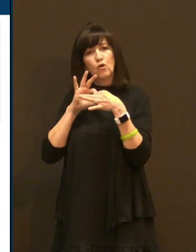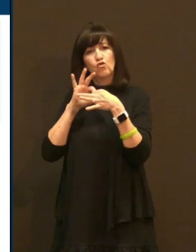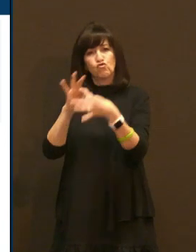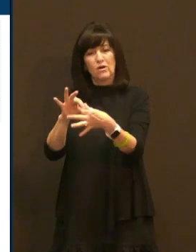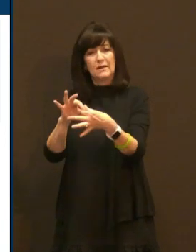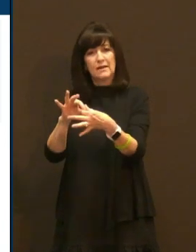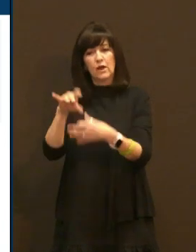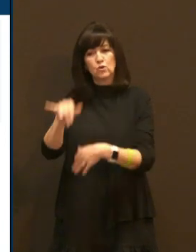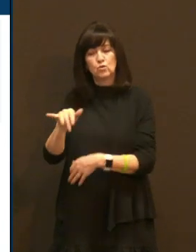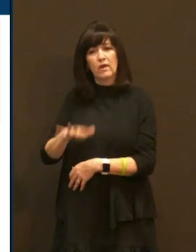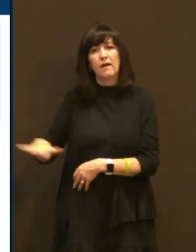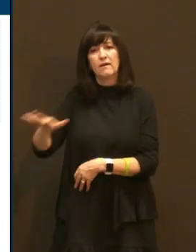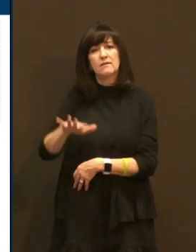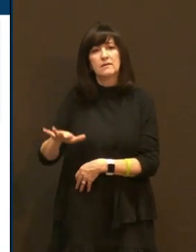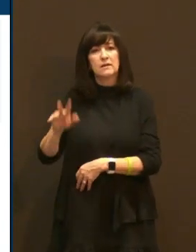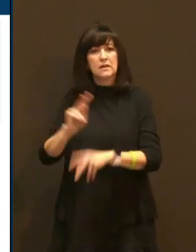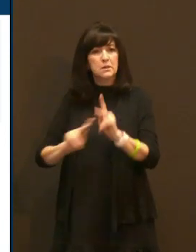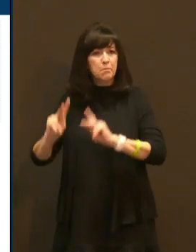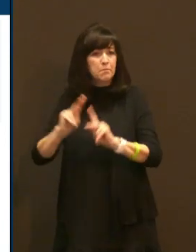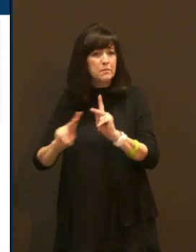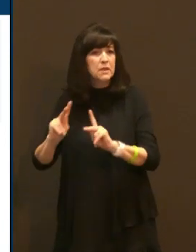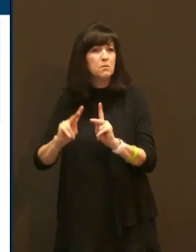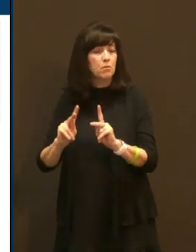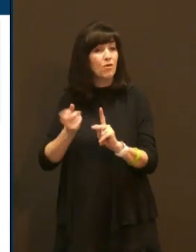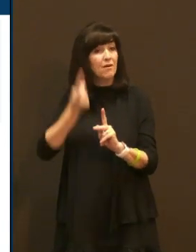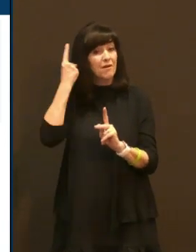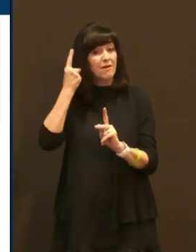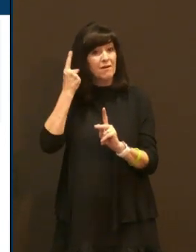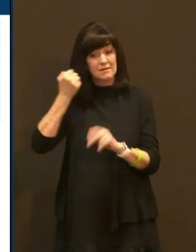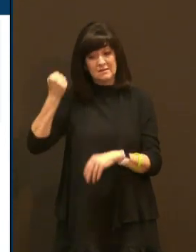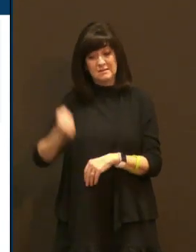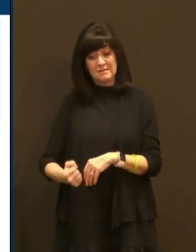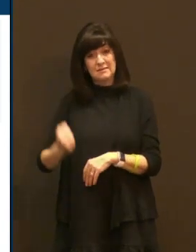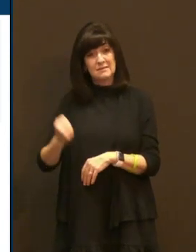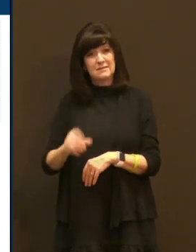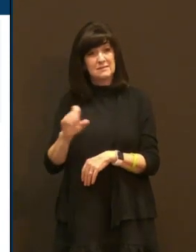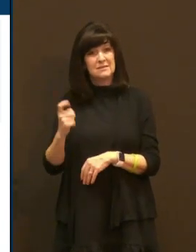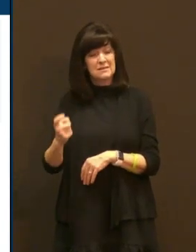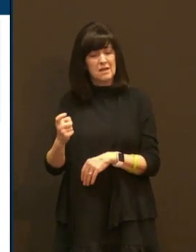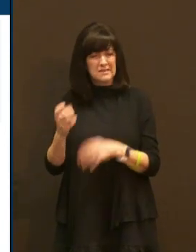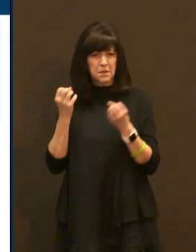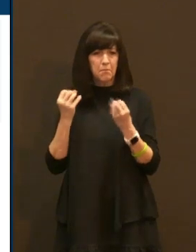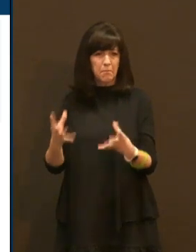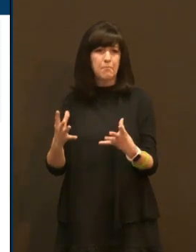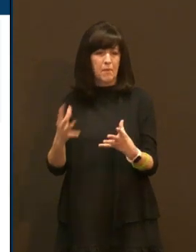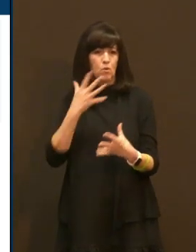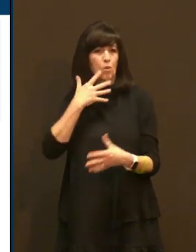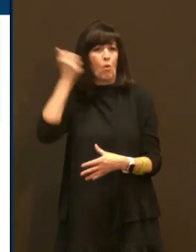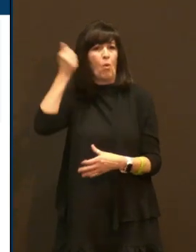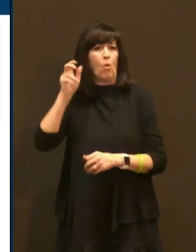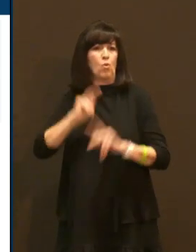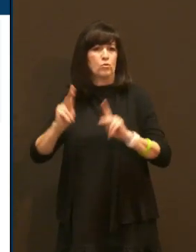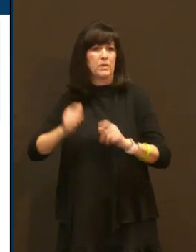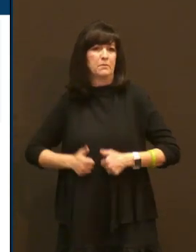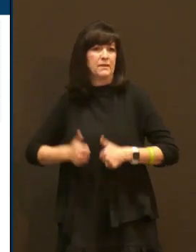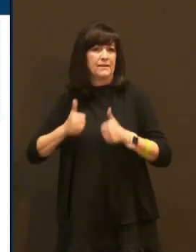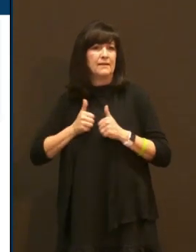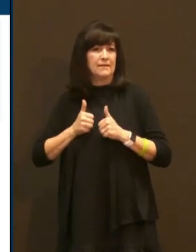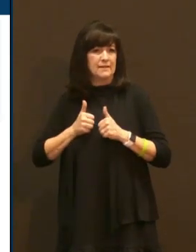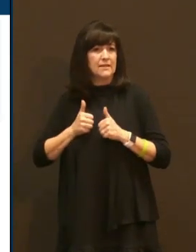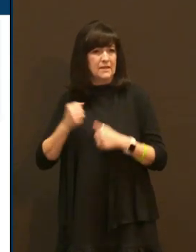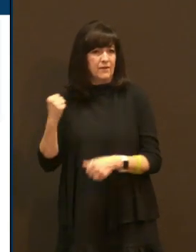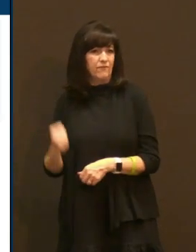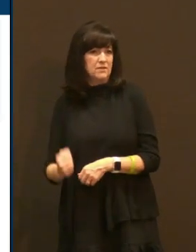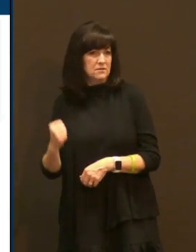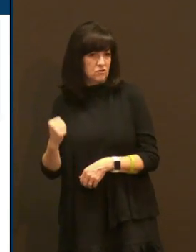that population in terms of how old they are, because most of the fatalities, as we know now, are in the